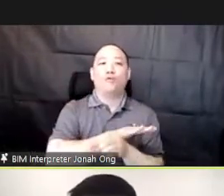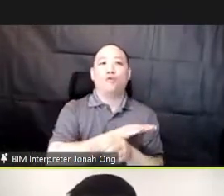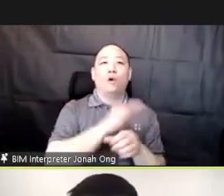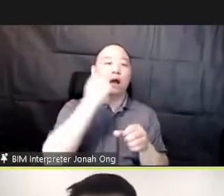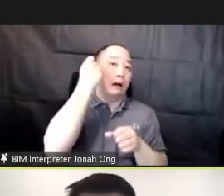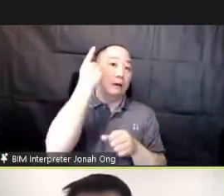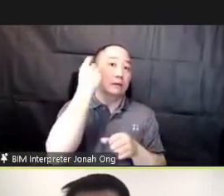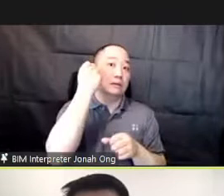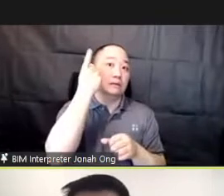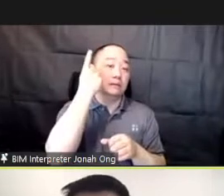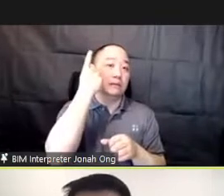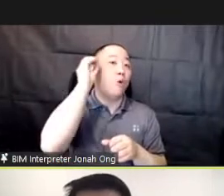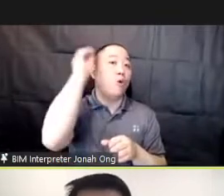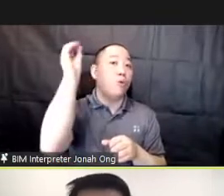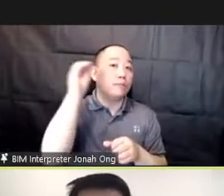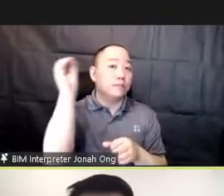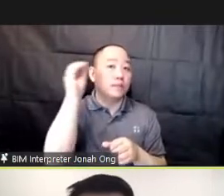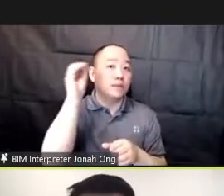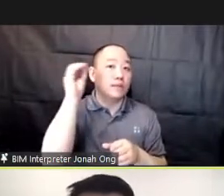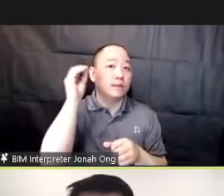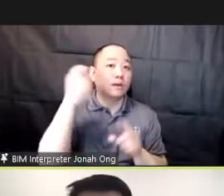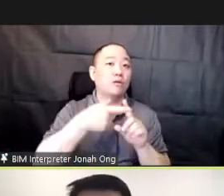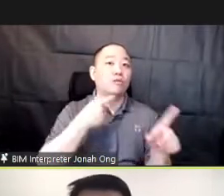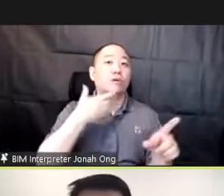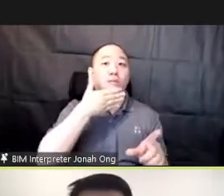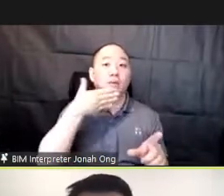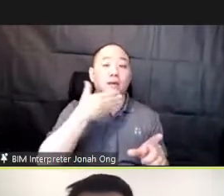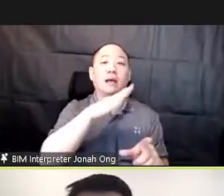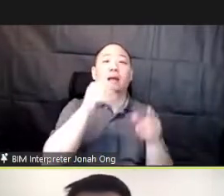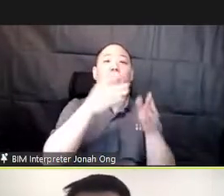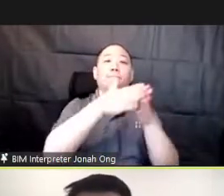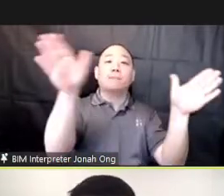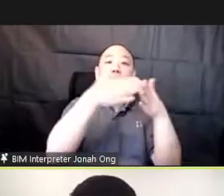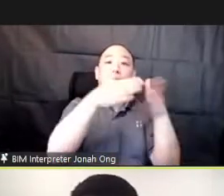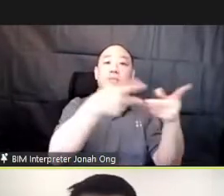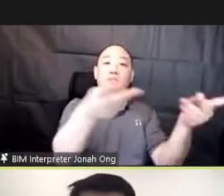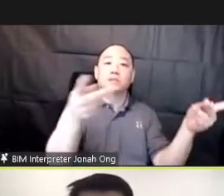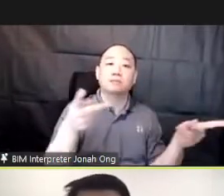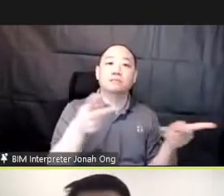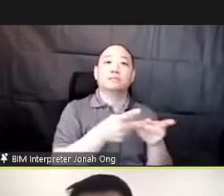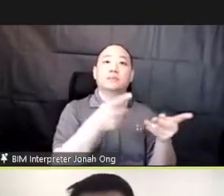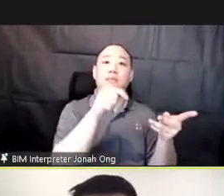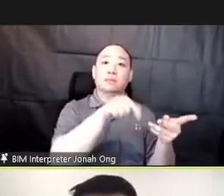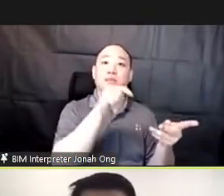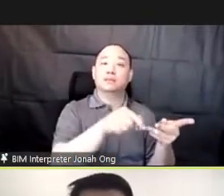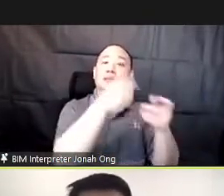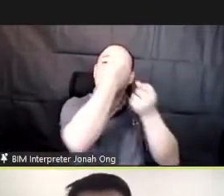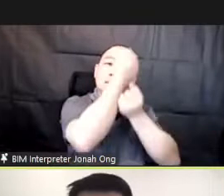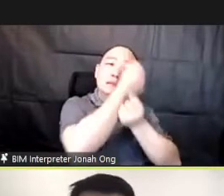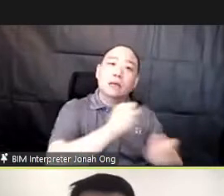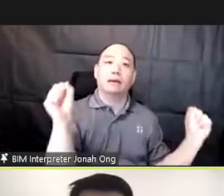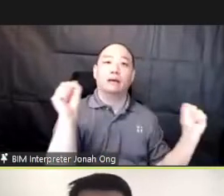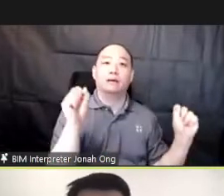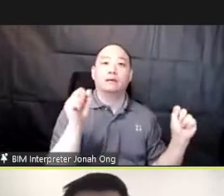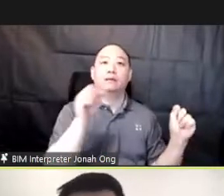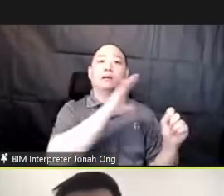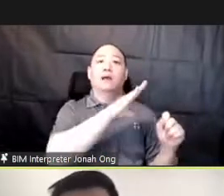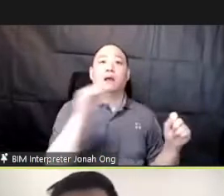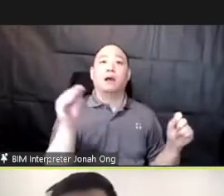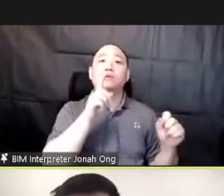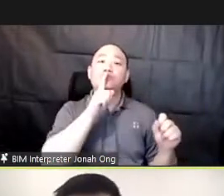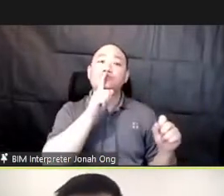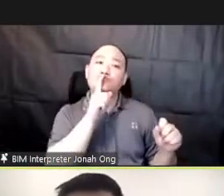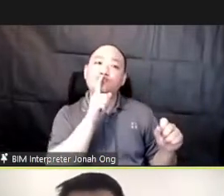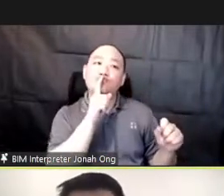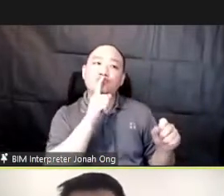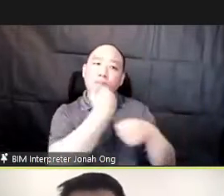their opinions, and to make sure that public spaces are accommodating of diverse opinions, is also to make sure that we have this form of